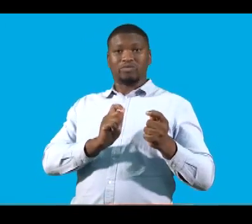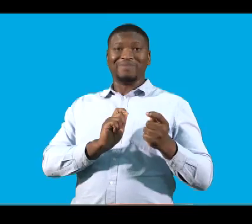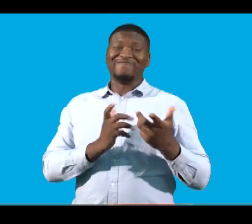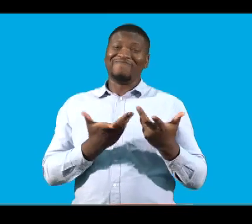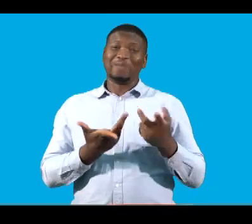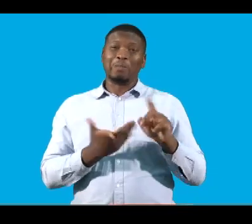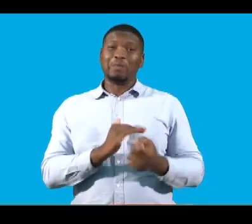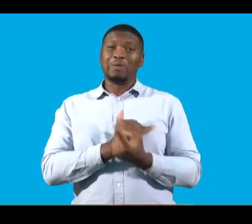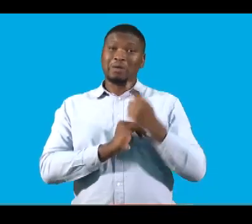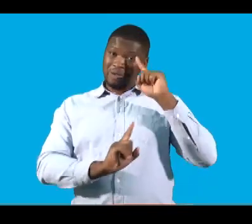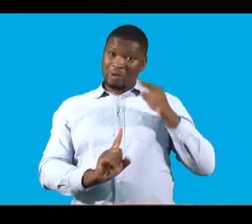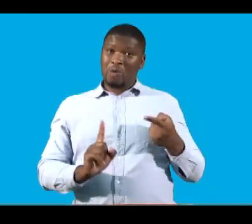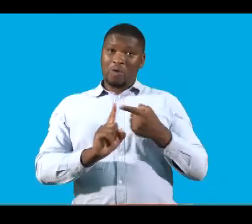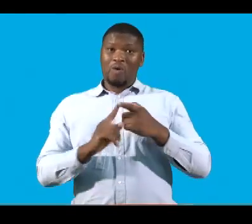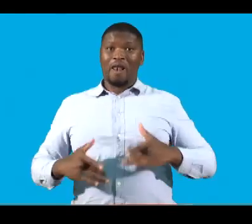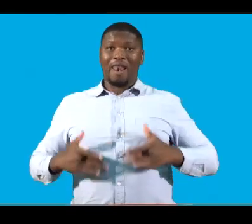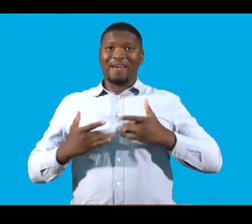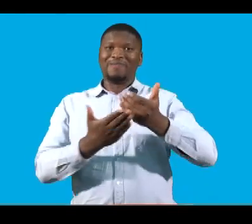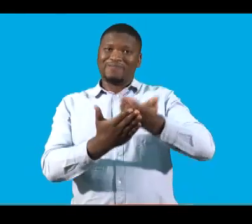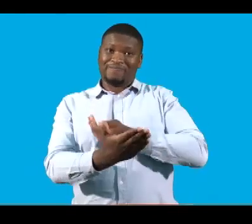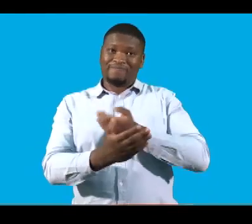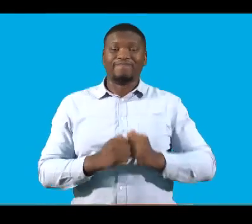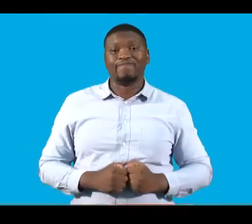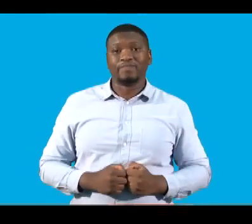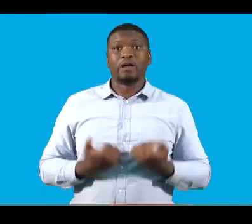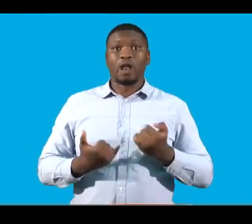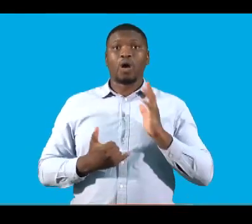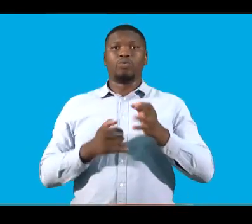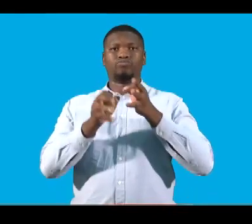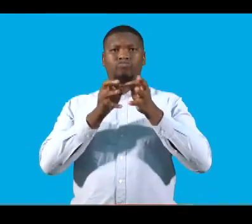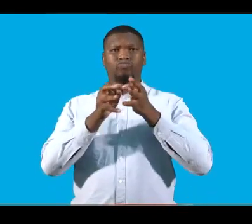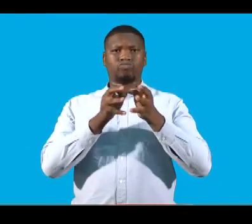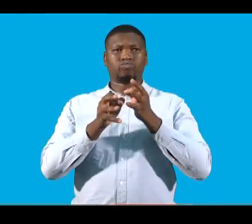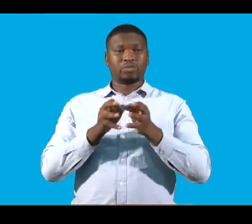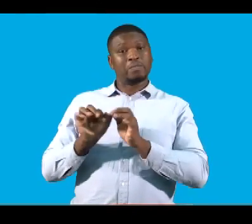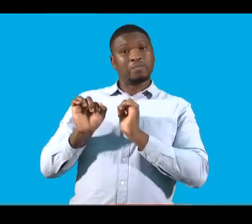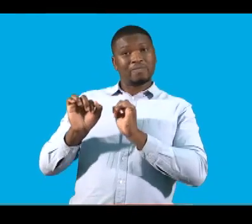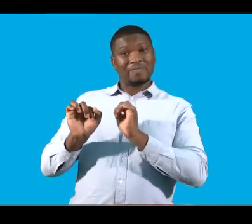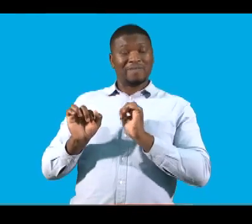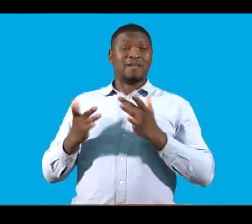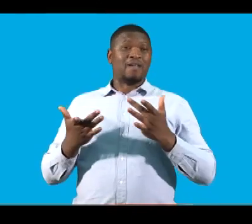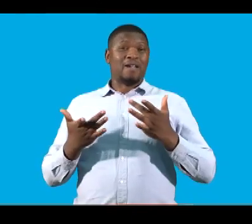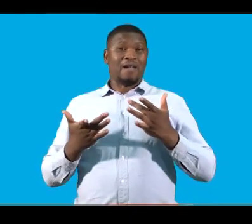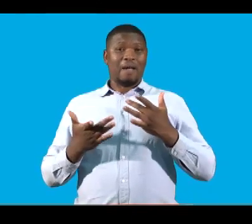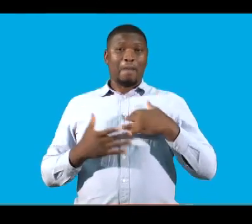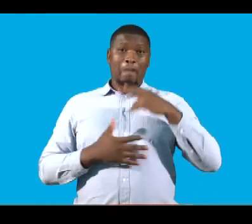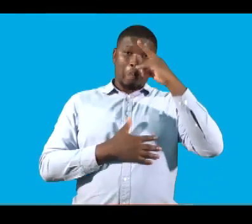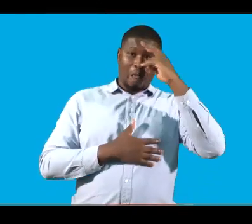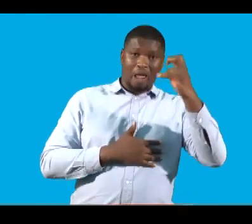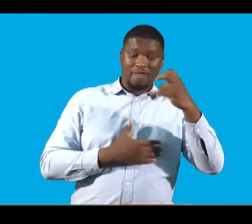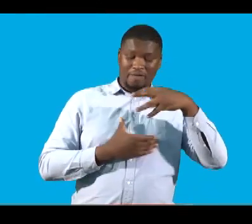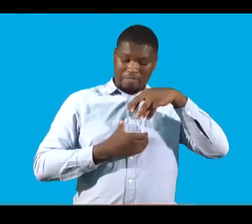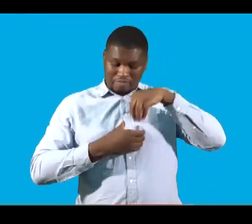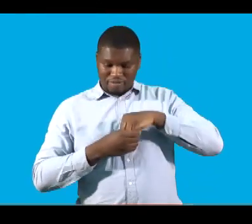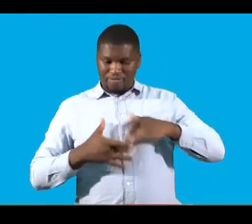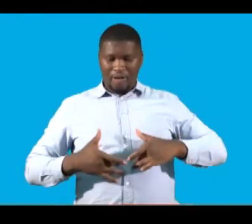and oppose them to survive. Now we're going to explain that point. Pi's ethical principles are grounded in his faith and